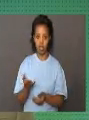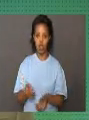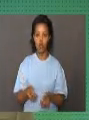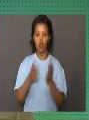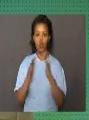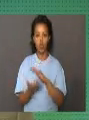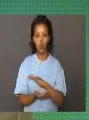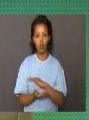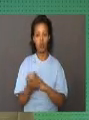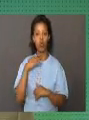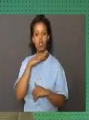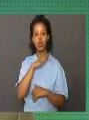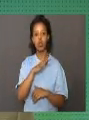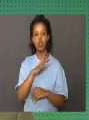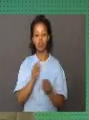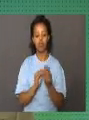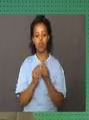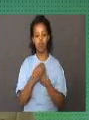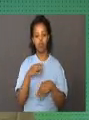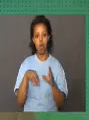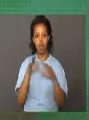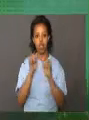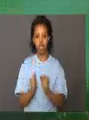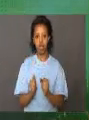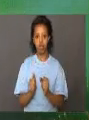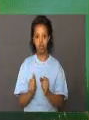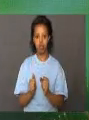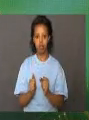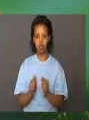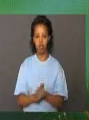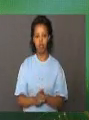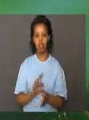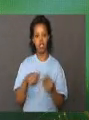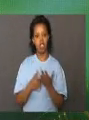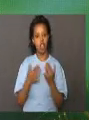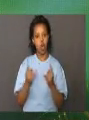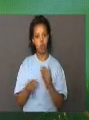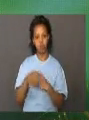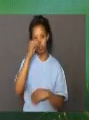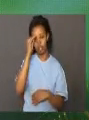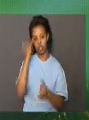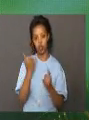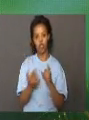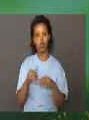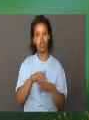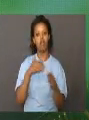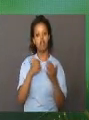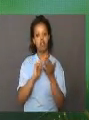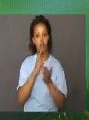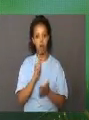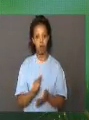varieties of sewage can be treated effectively. We have reached the end of our